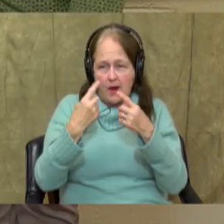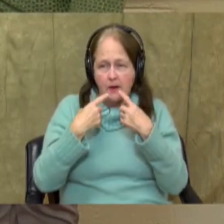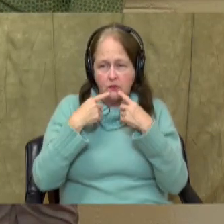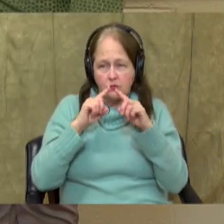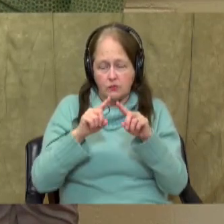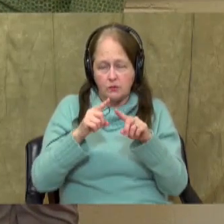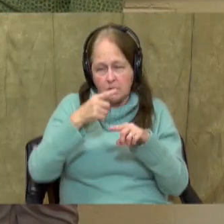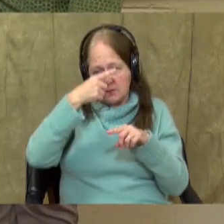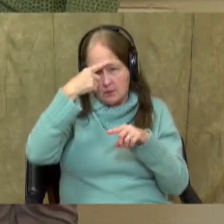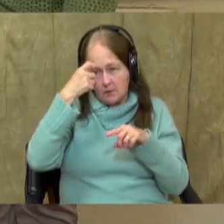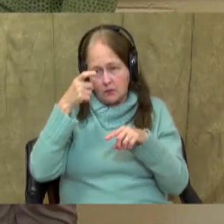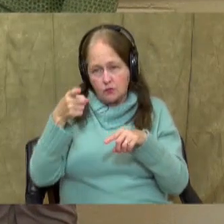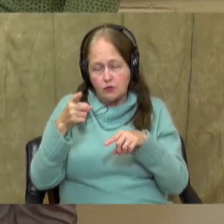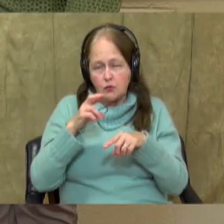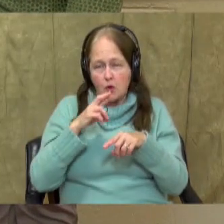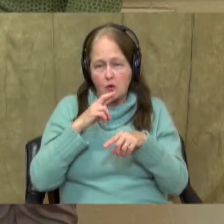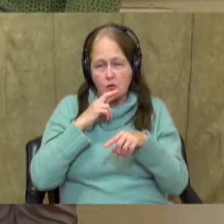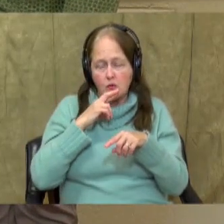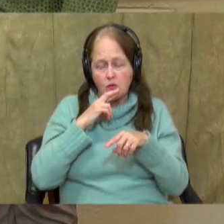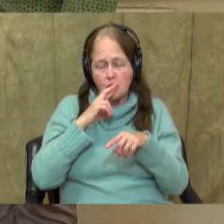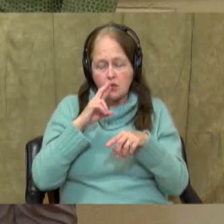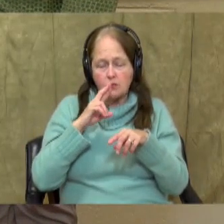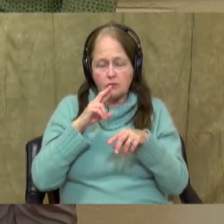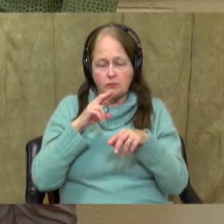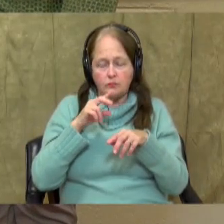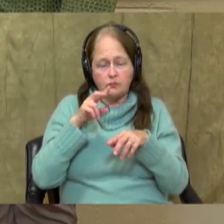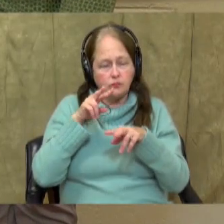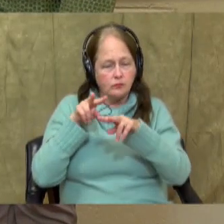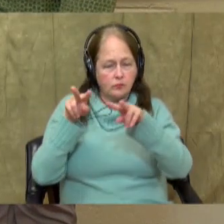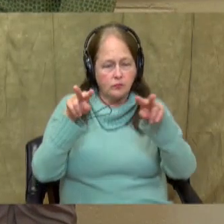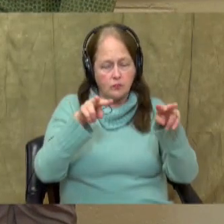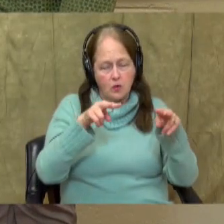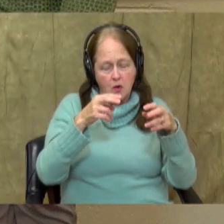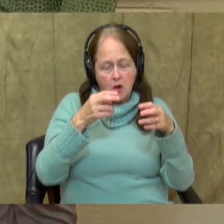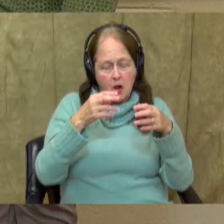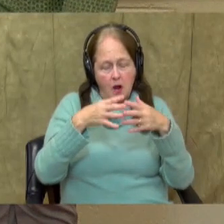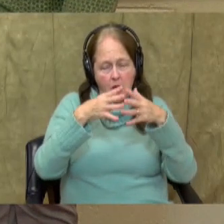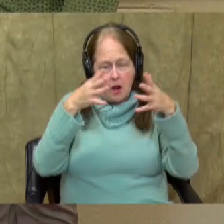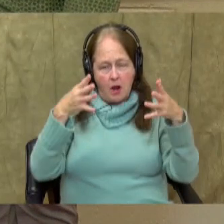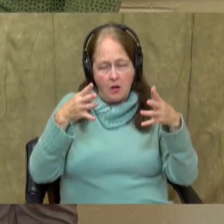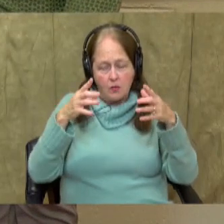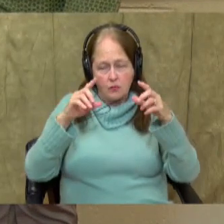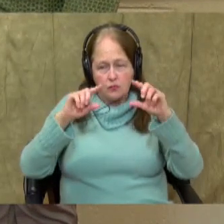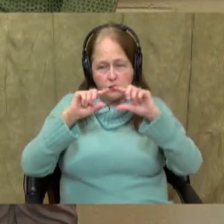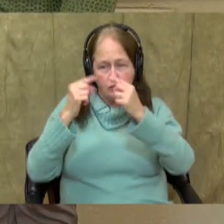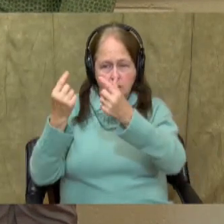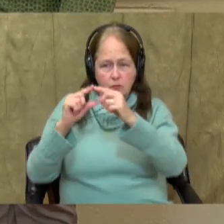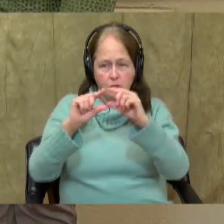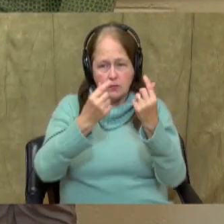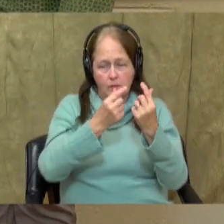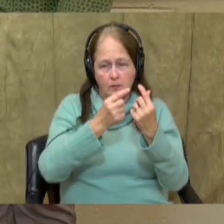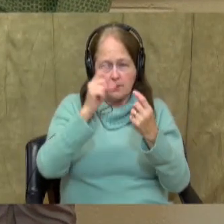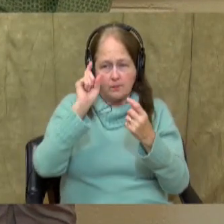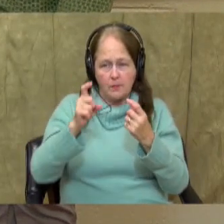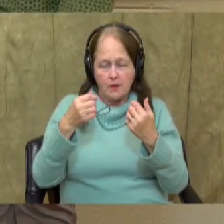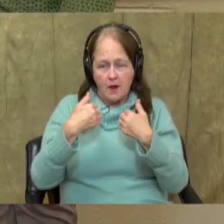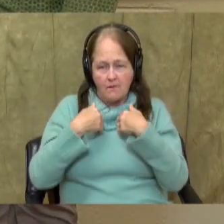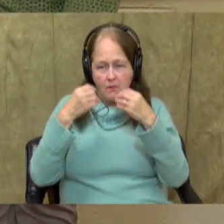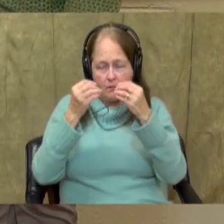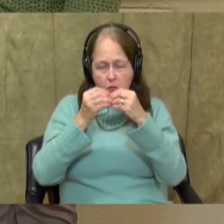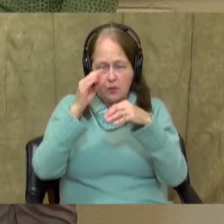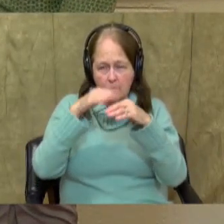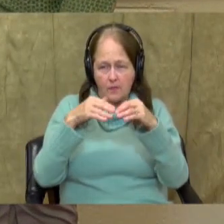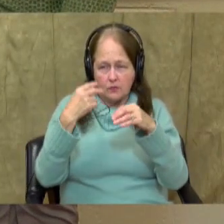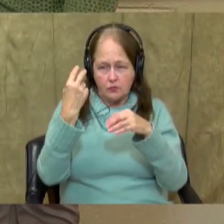one answer because you are surveying a large group. A statistical question must have more